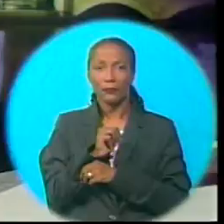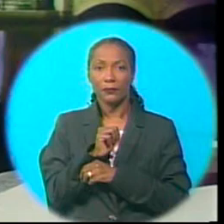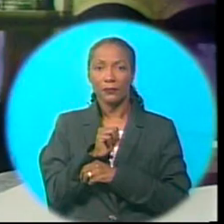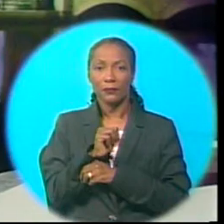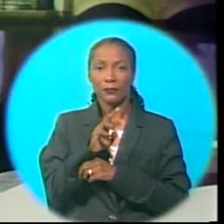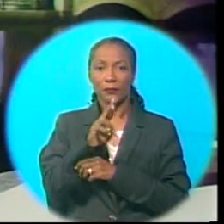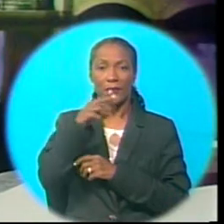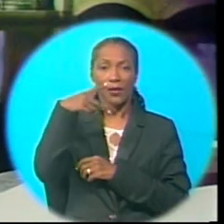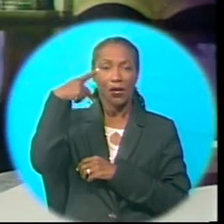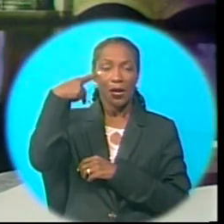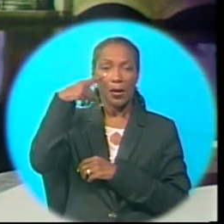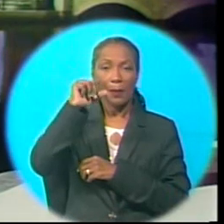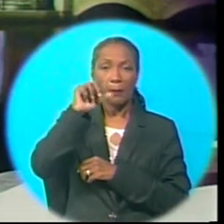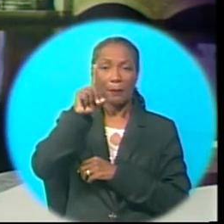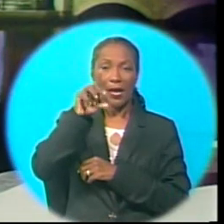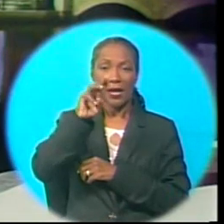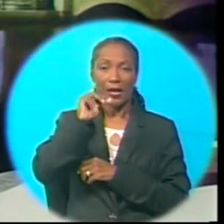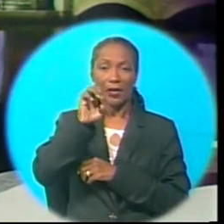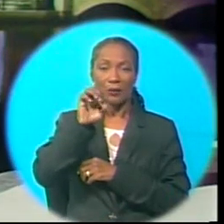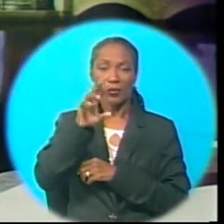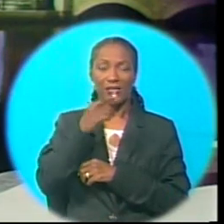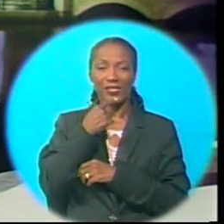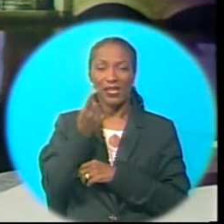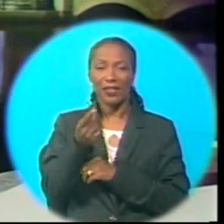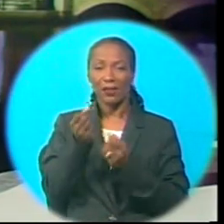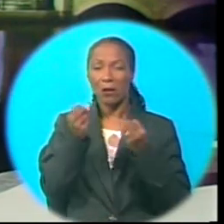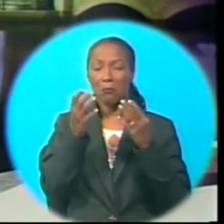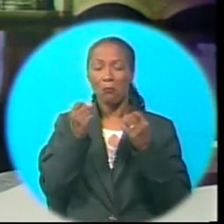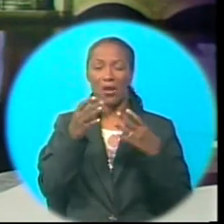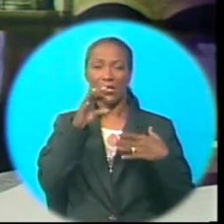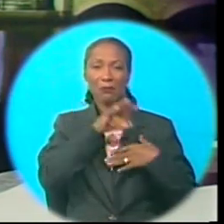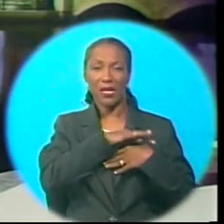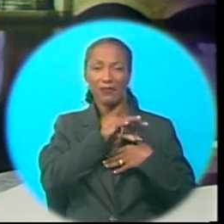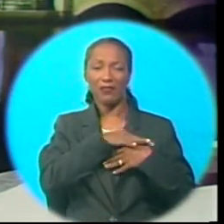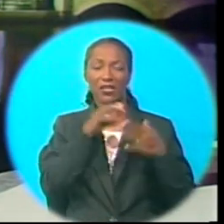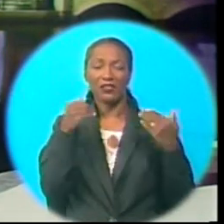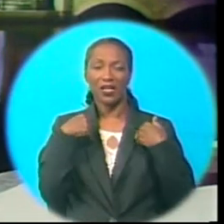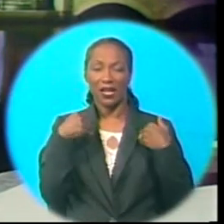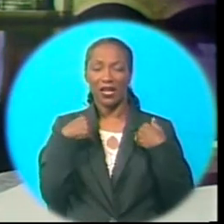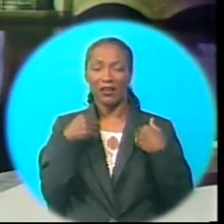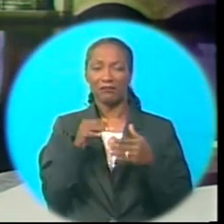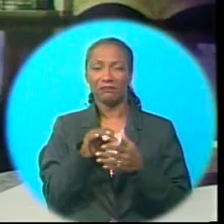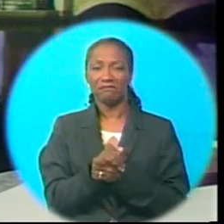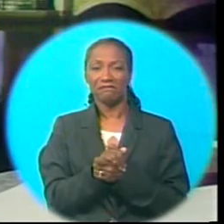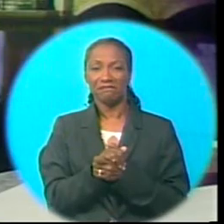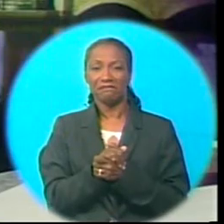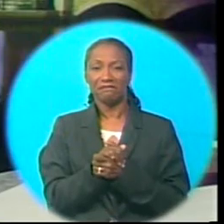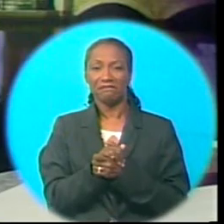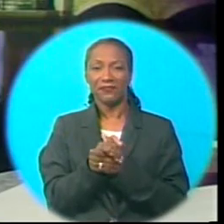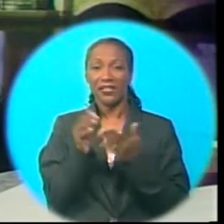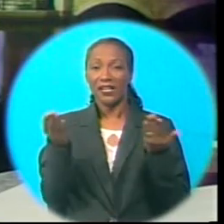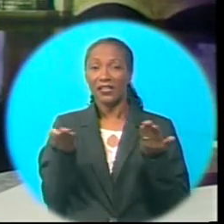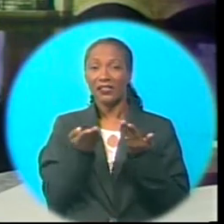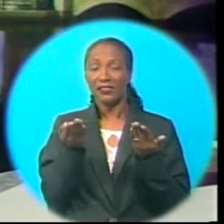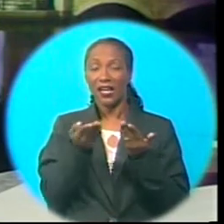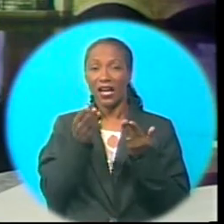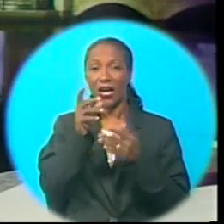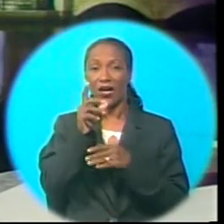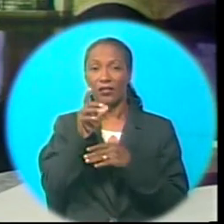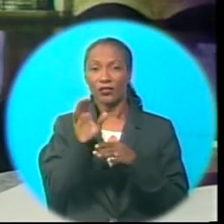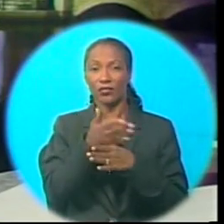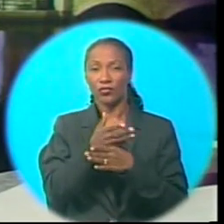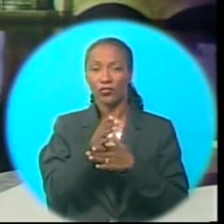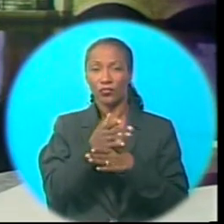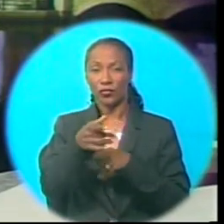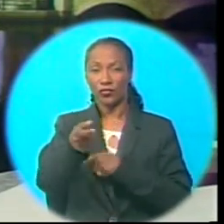now. Mr. Padmore says there are significant benefits to be derived all around. And here now is how shares traded